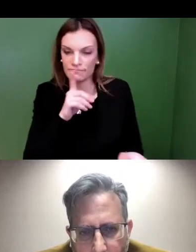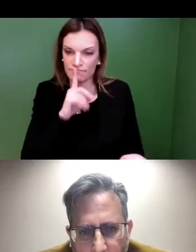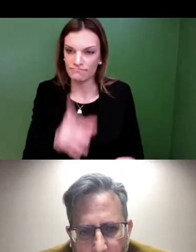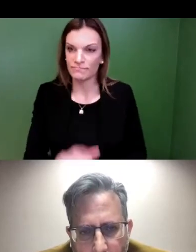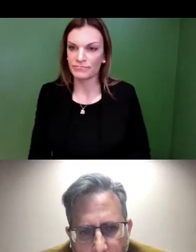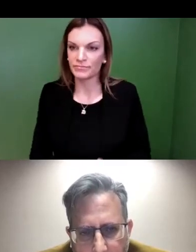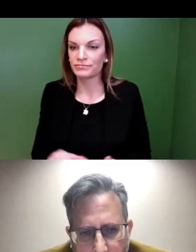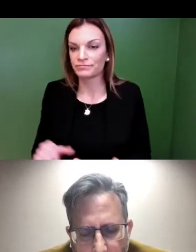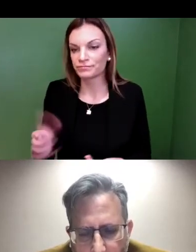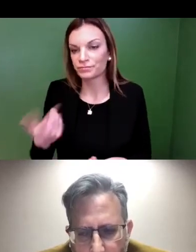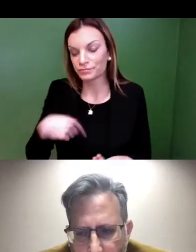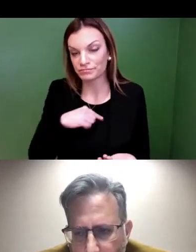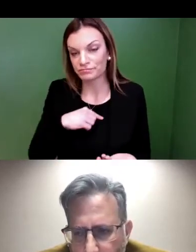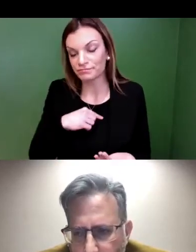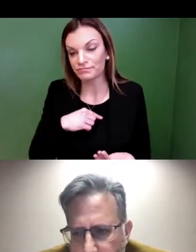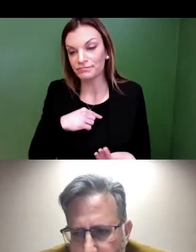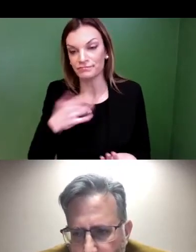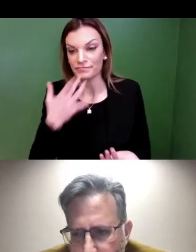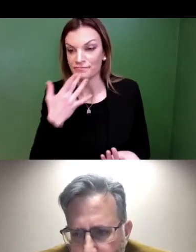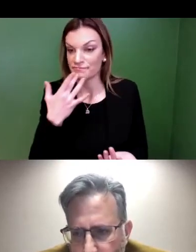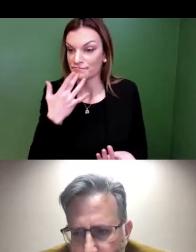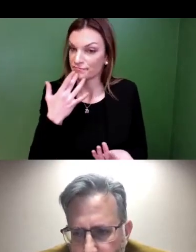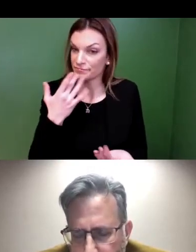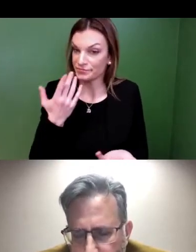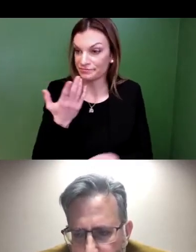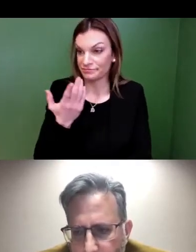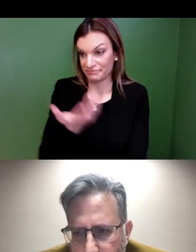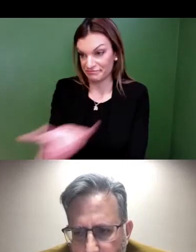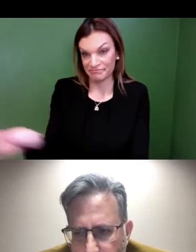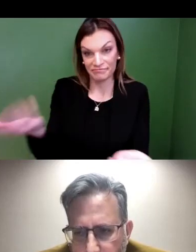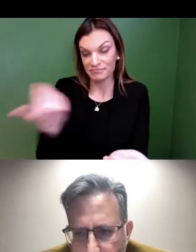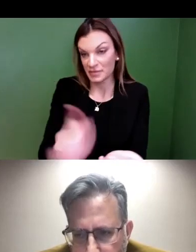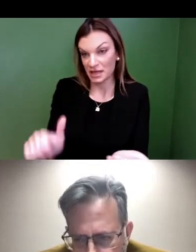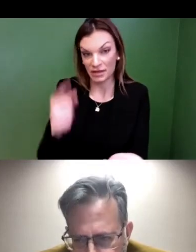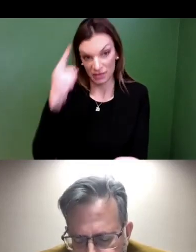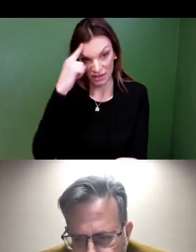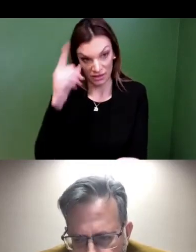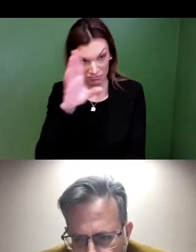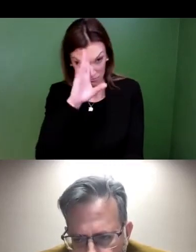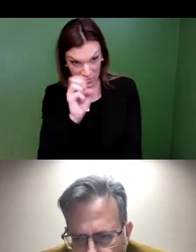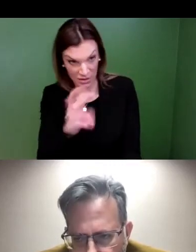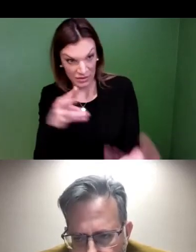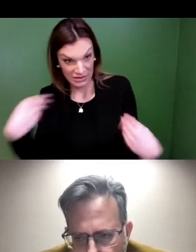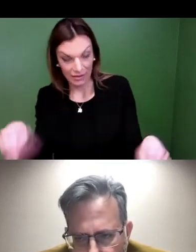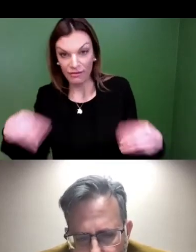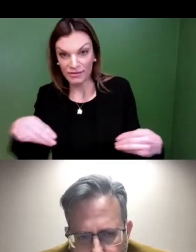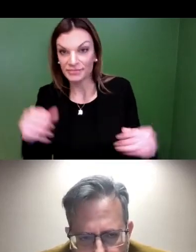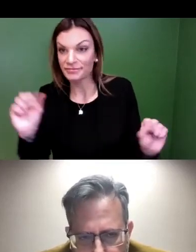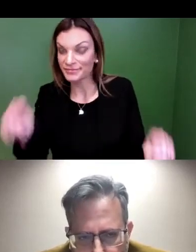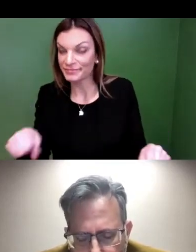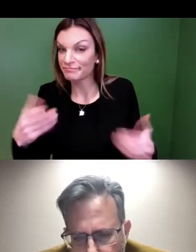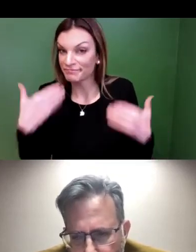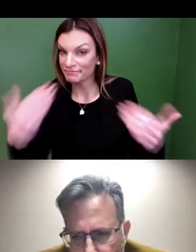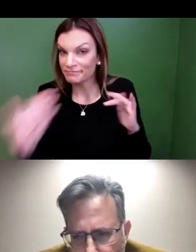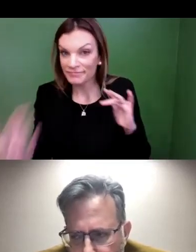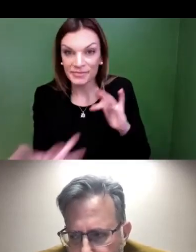But yes, we would love to see anybody around the state who thinks they can do sales for us to connect with